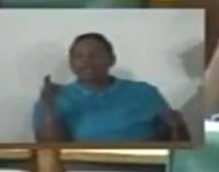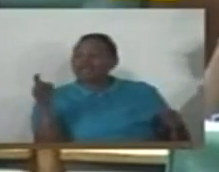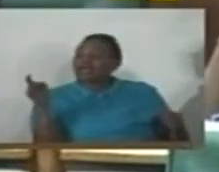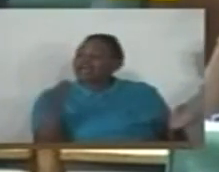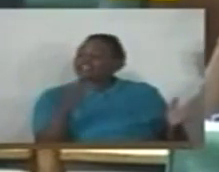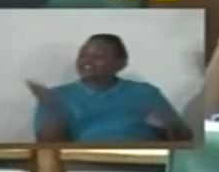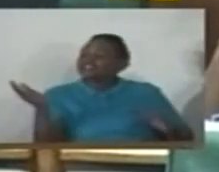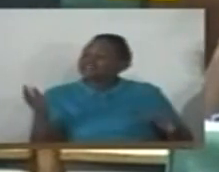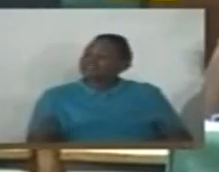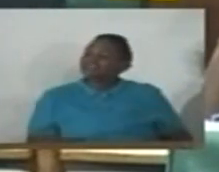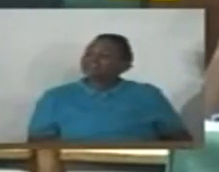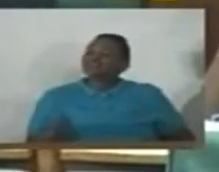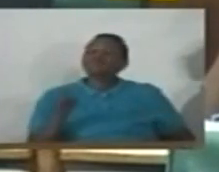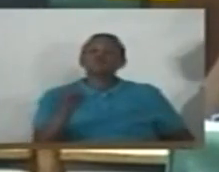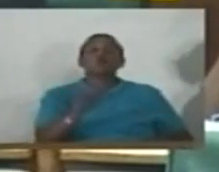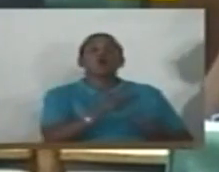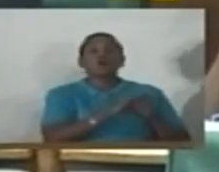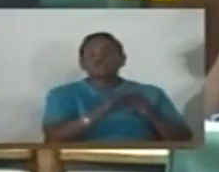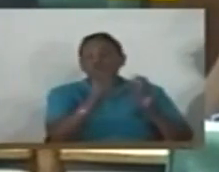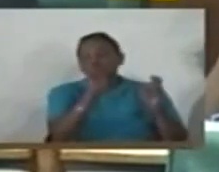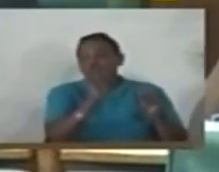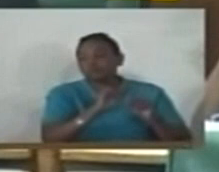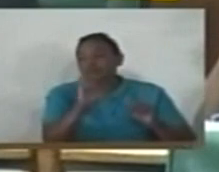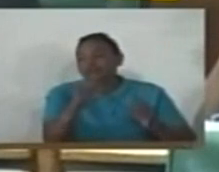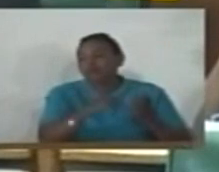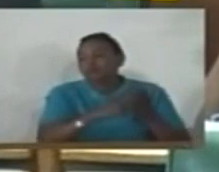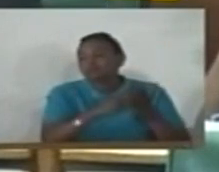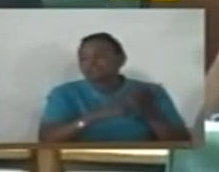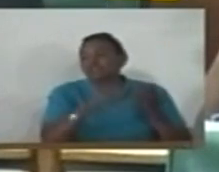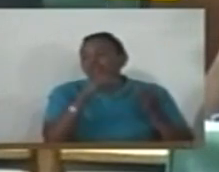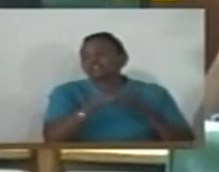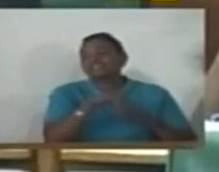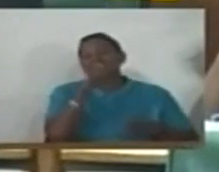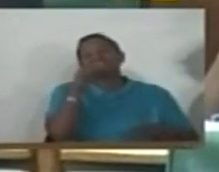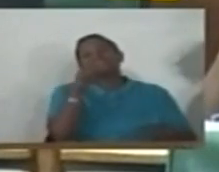We never had it the last year. So